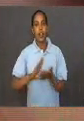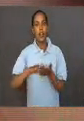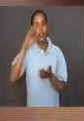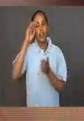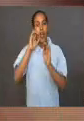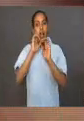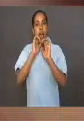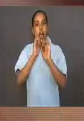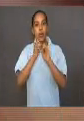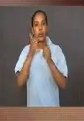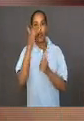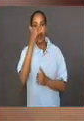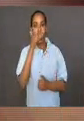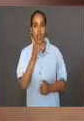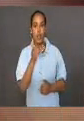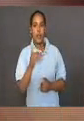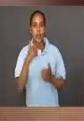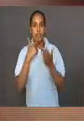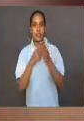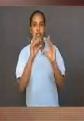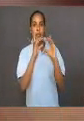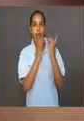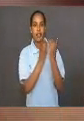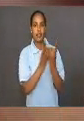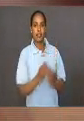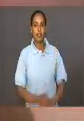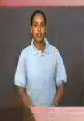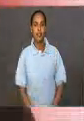learning how to label its parts.